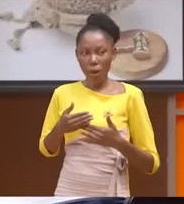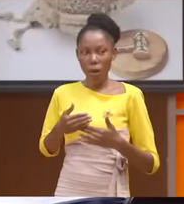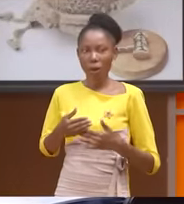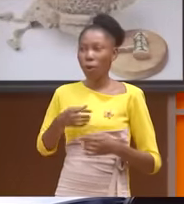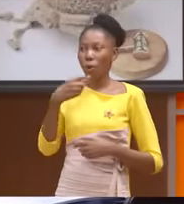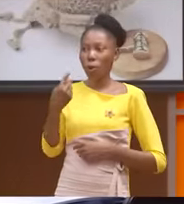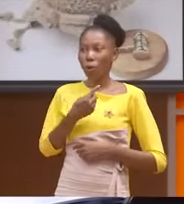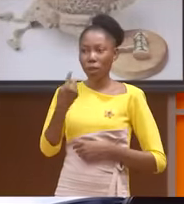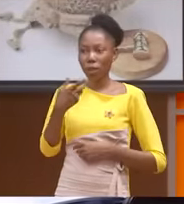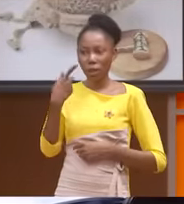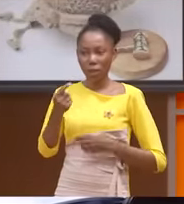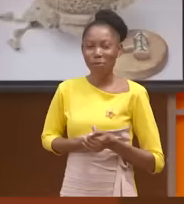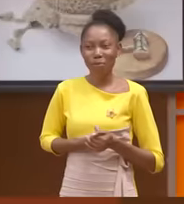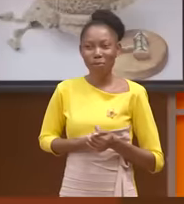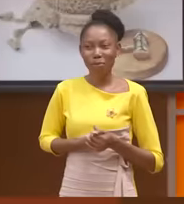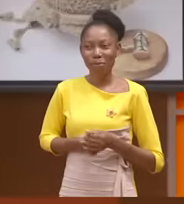only the children.